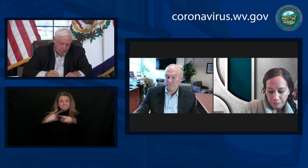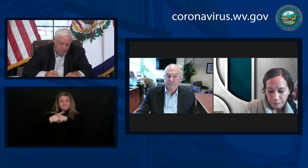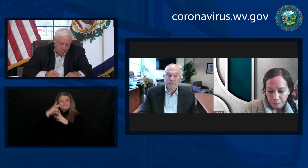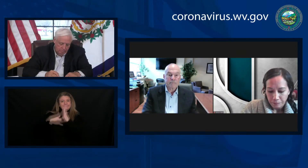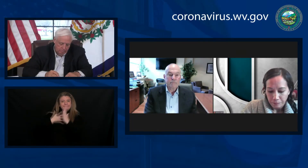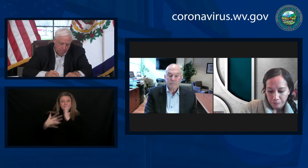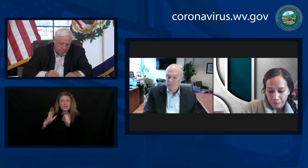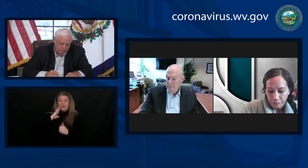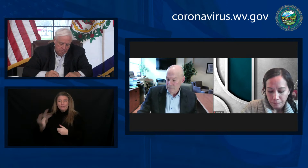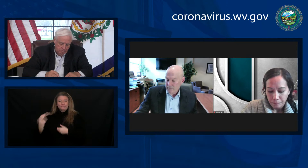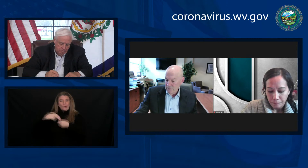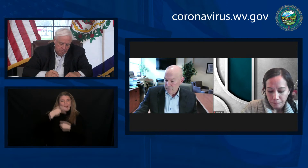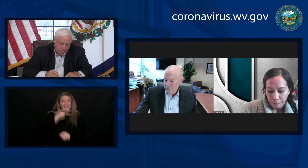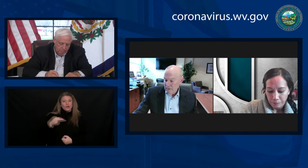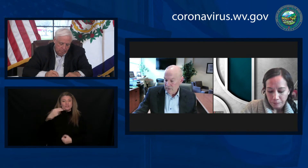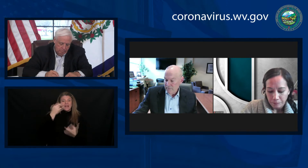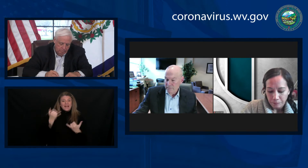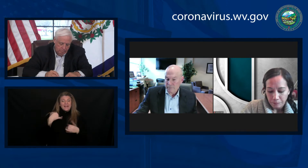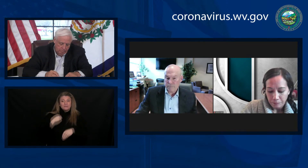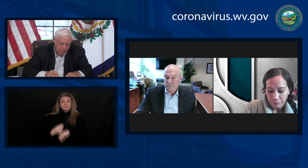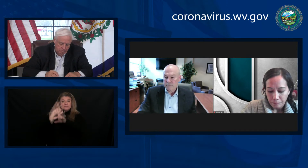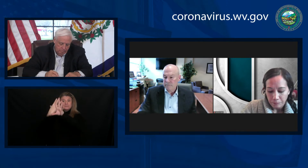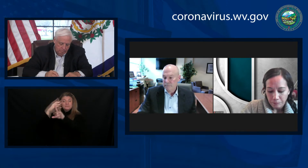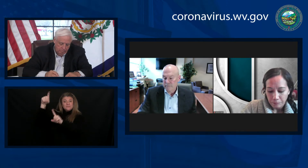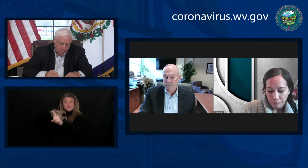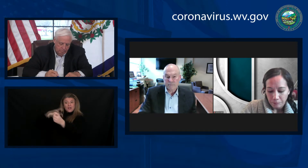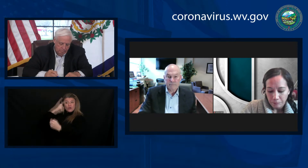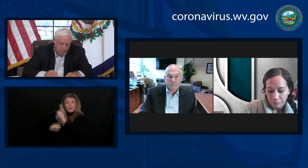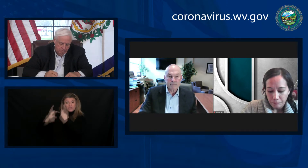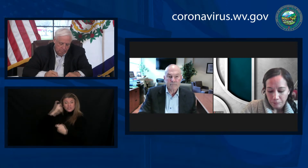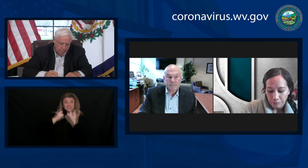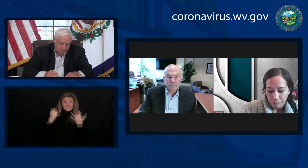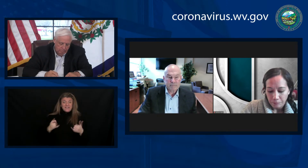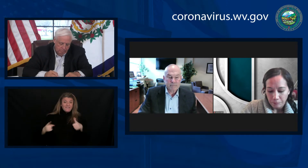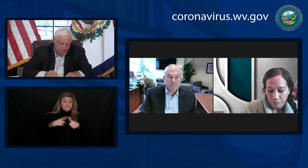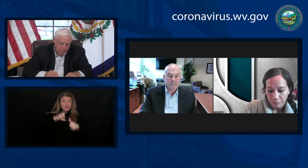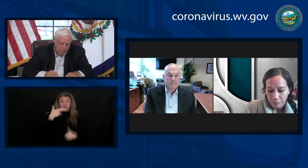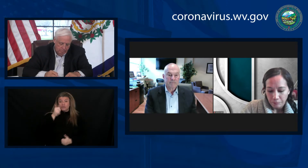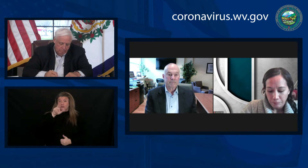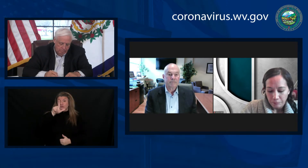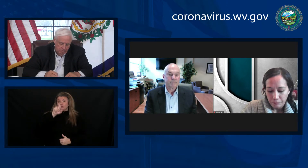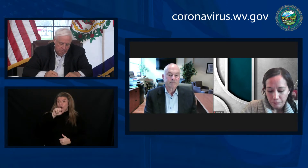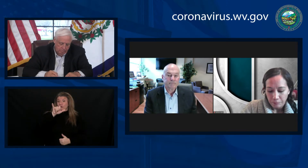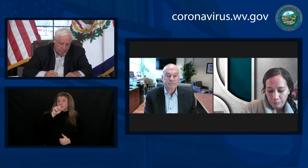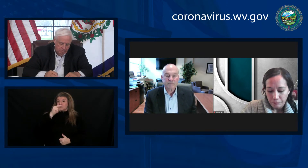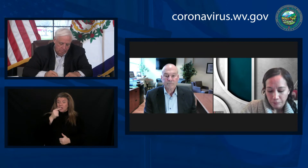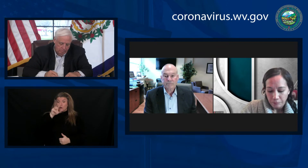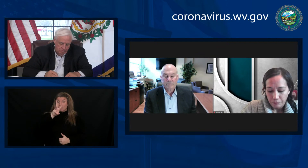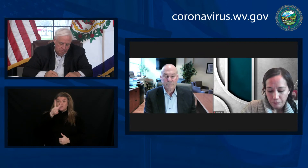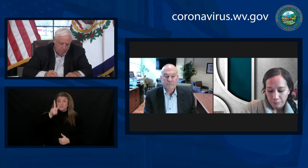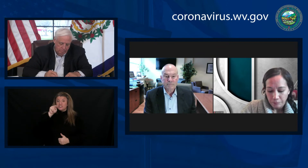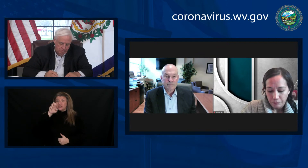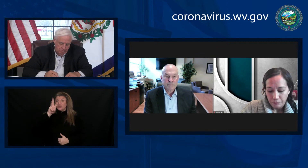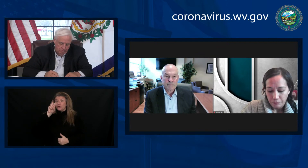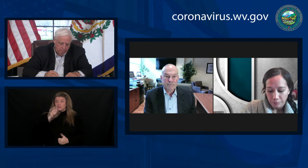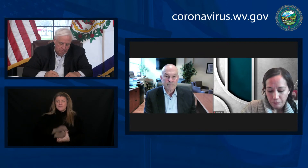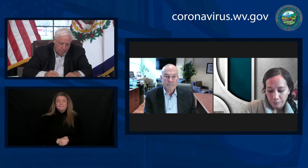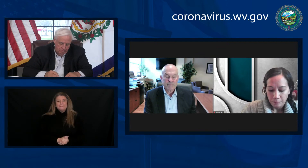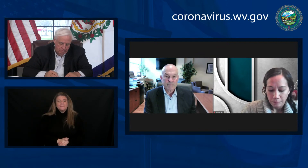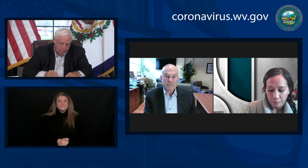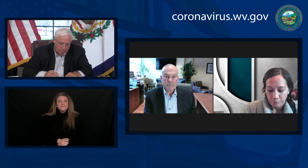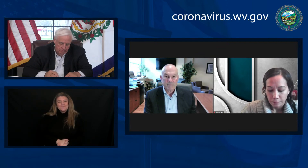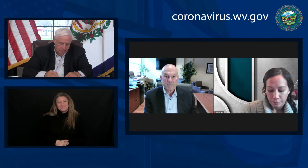rejoin us on Thursday. We'll now go to questions from members of the media. The first today from Charles Young with West Virginia News.